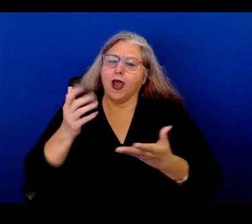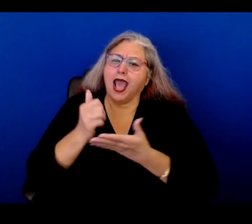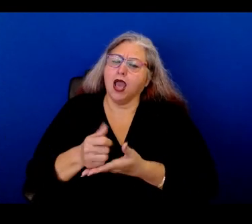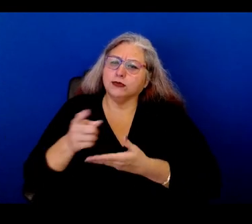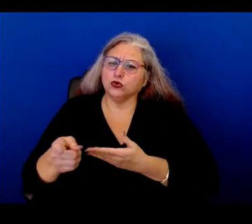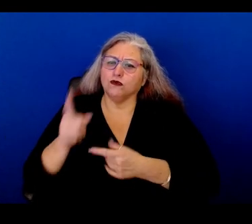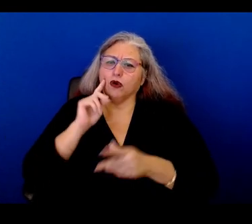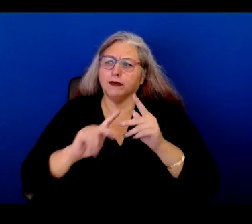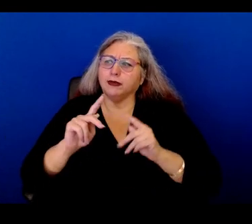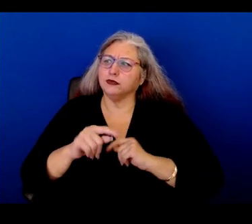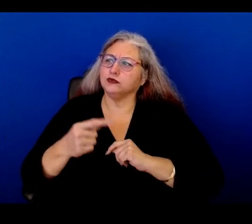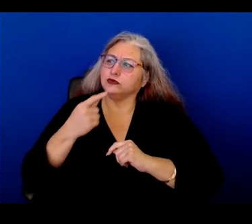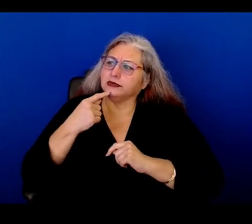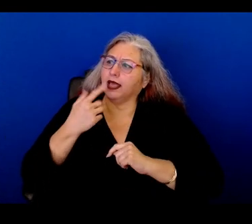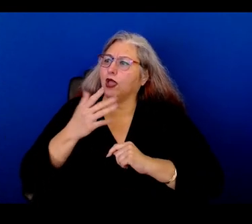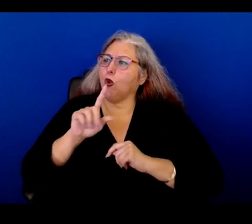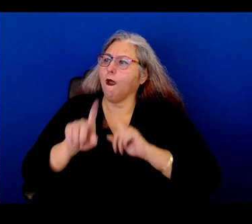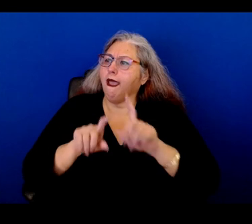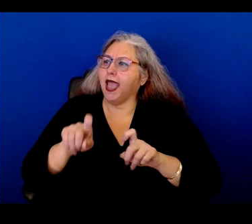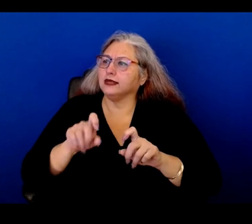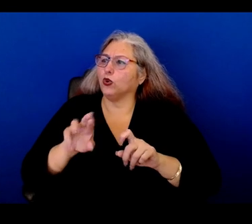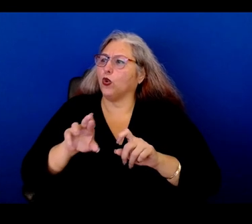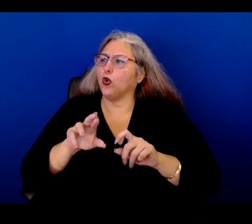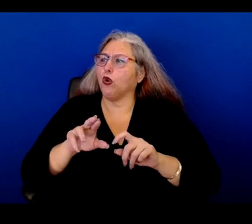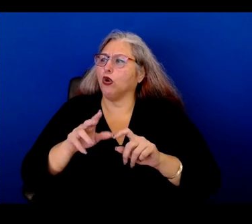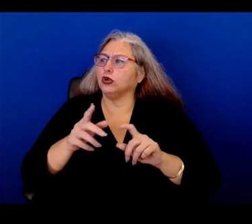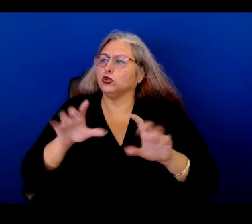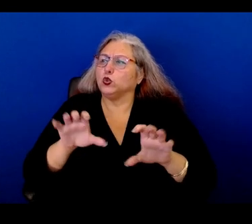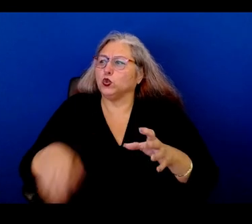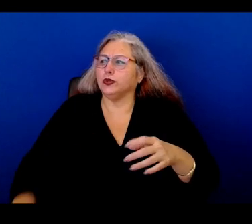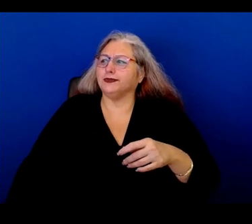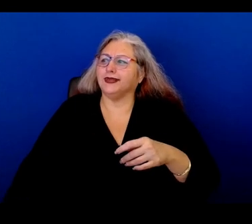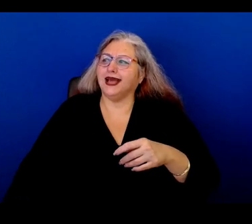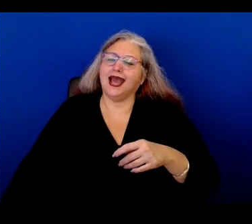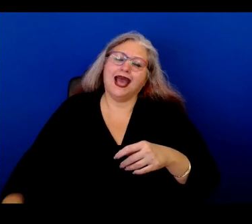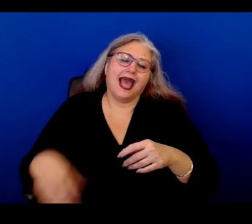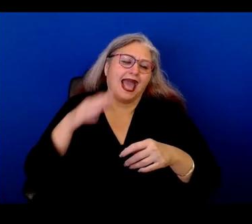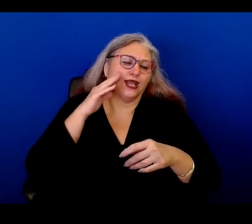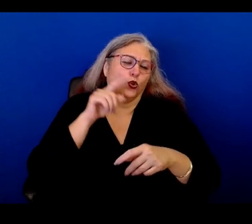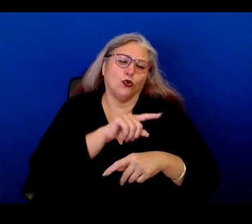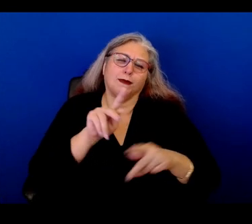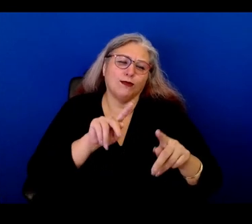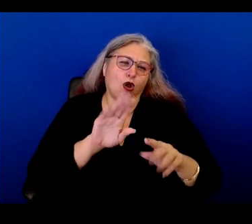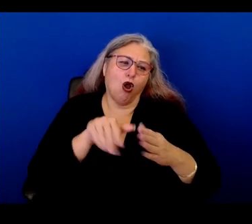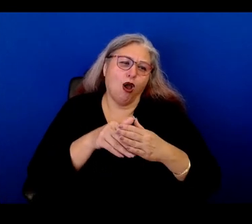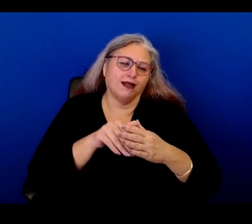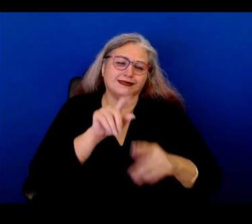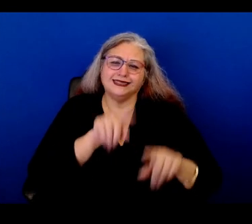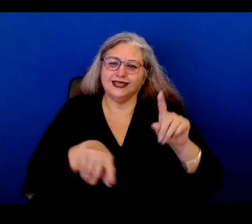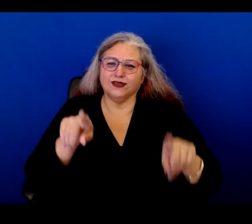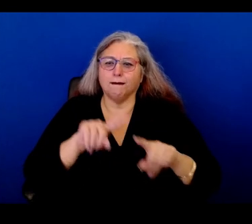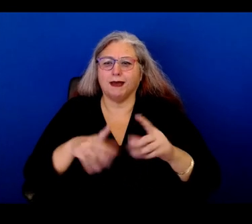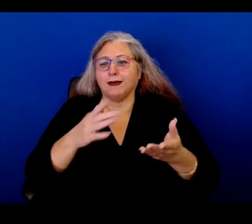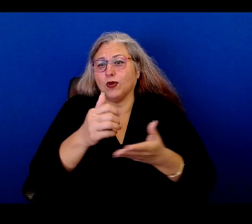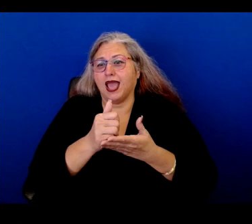like, for people to say or ask or do? And I know that everybody's a little bit different, but I think it helps for people to hear